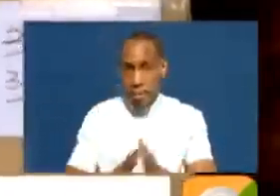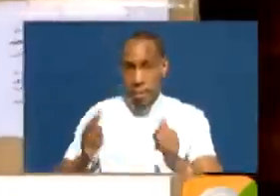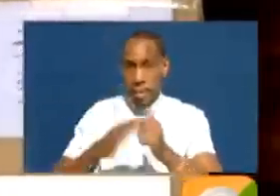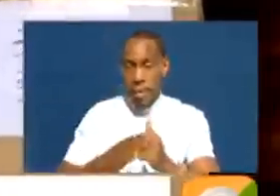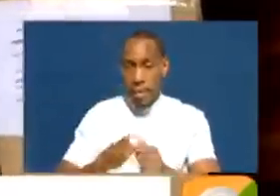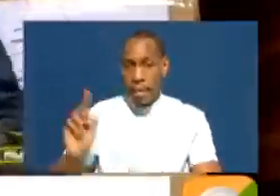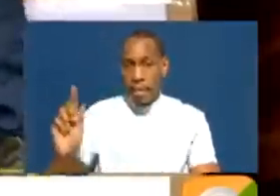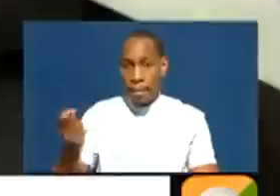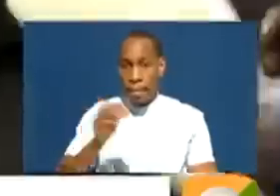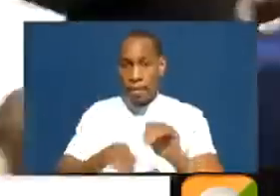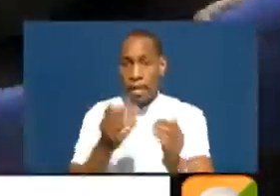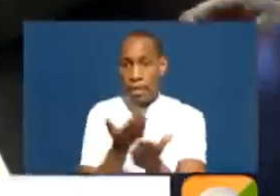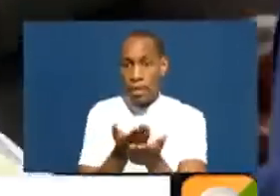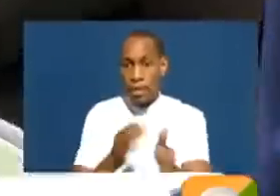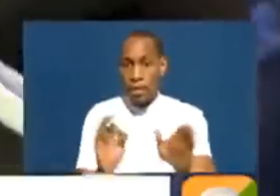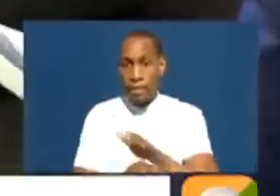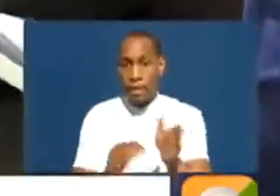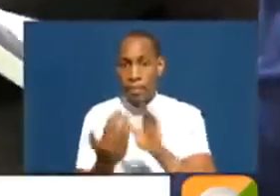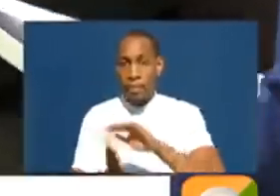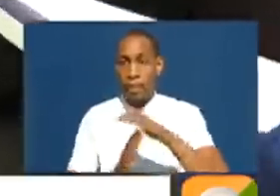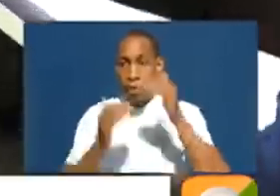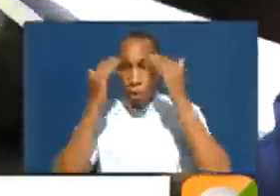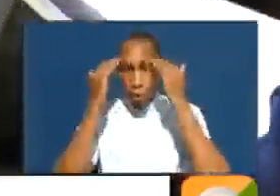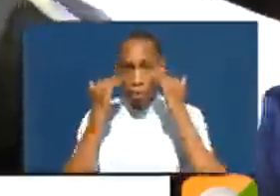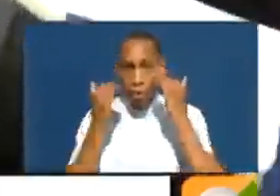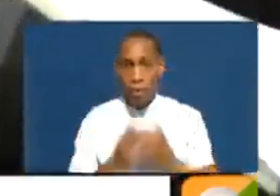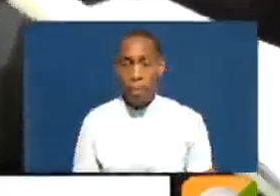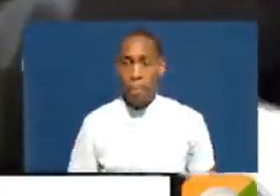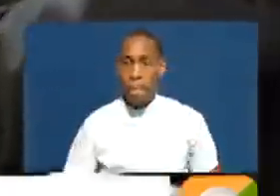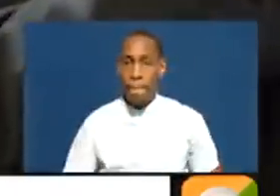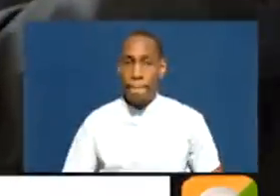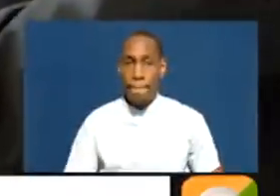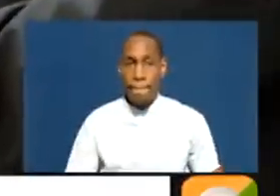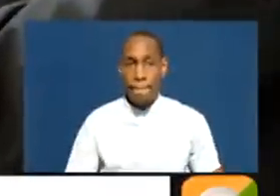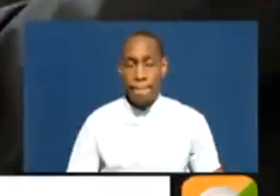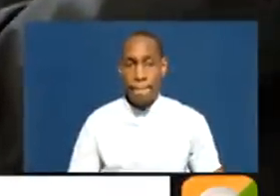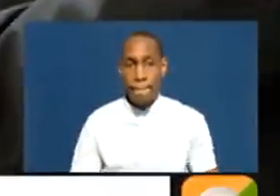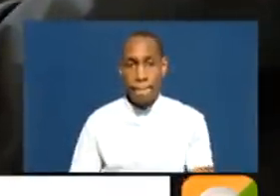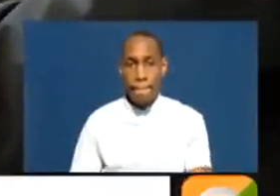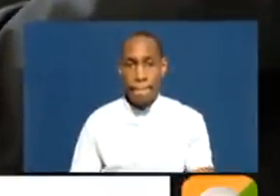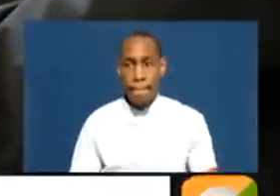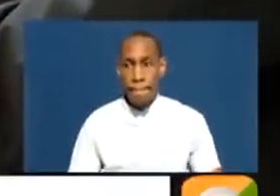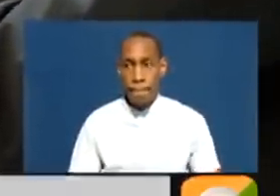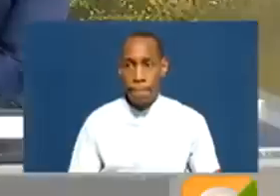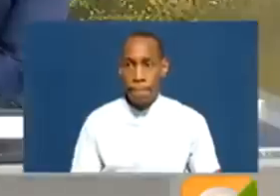presidential election petitions filed at the Apex Court. Ayub Abdikadir, Citizen TV, Nairobi.